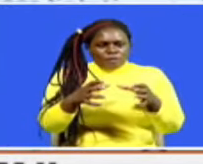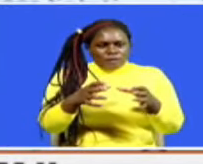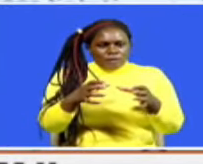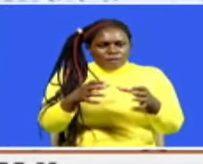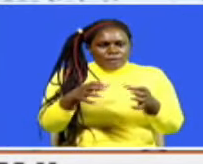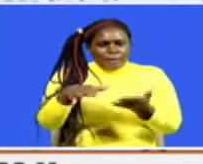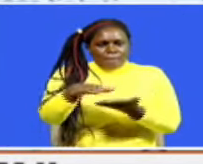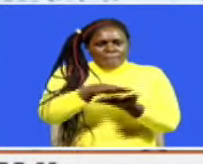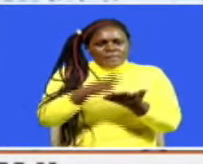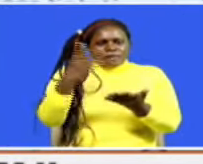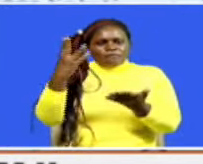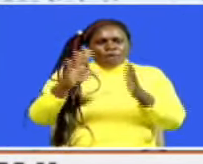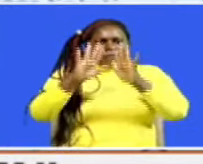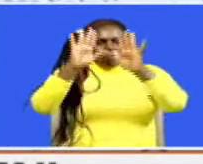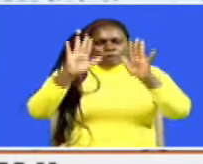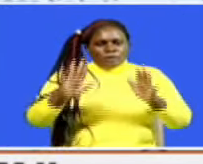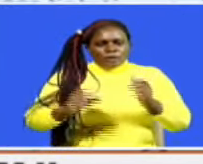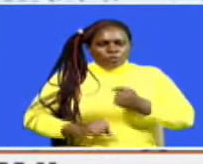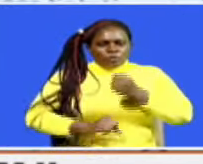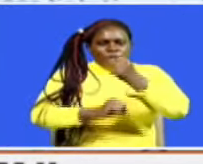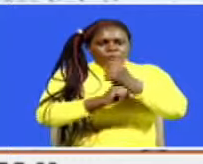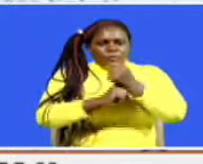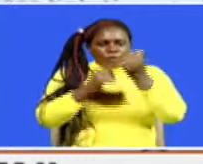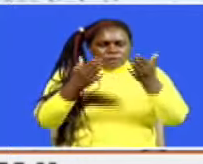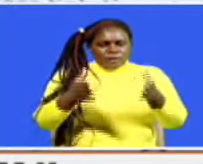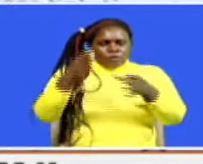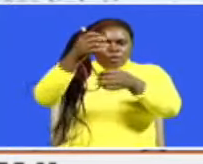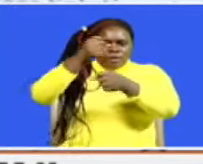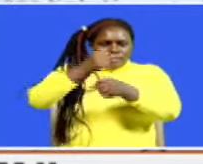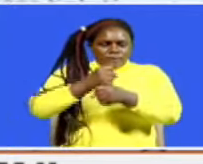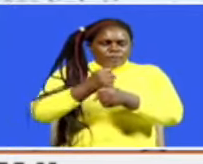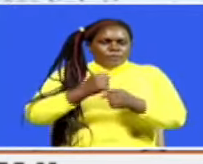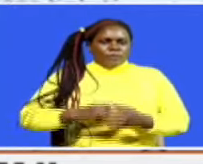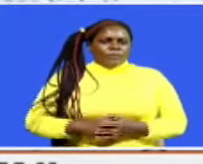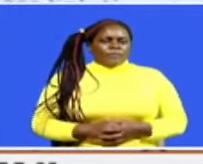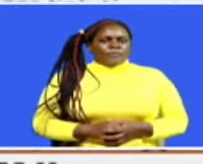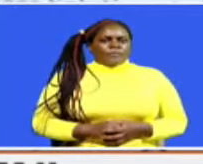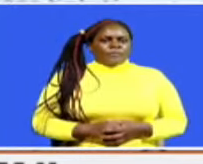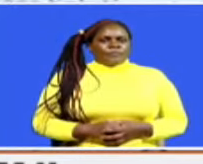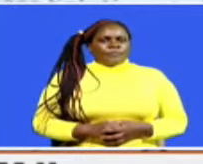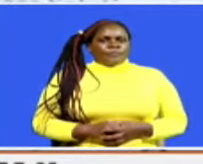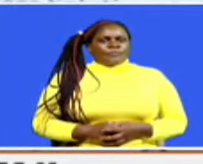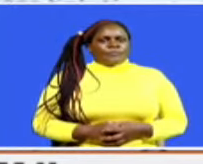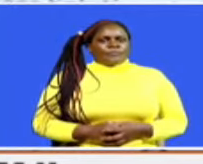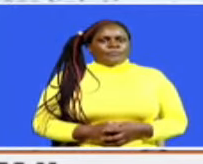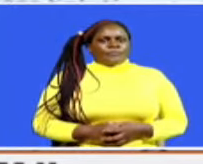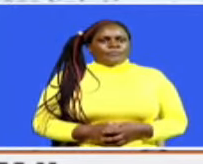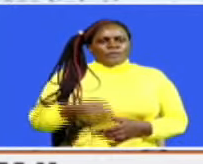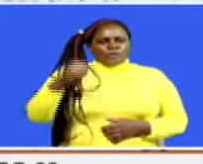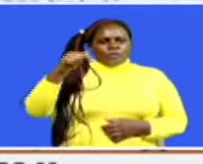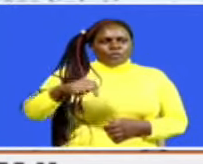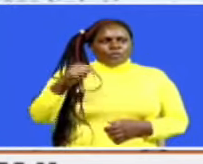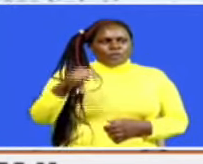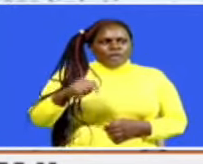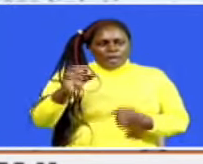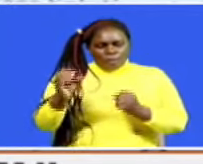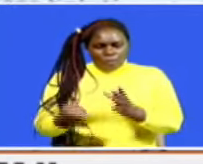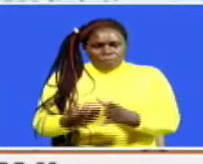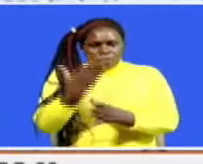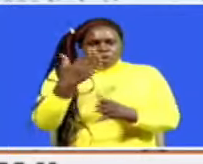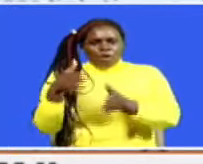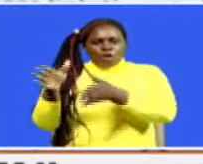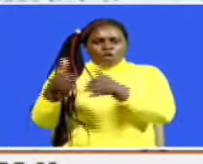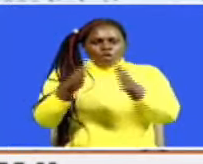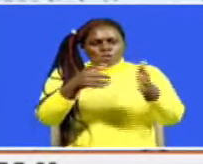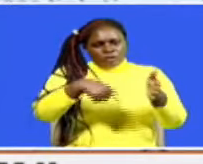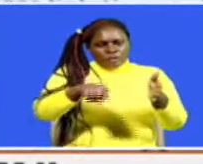core driving forces behind the establishment of this association. Today's launch is an opportunity